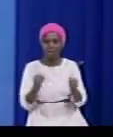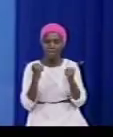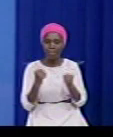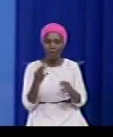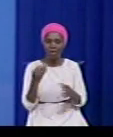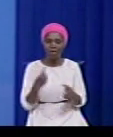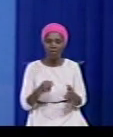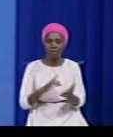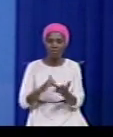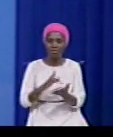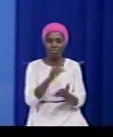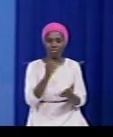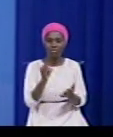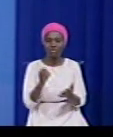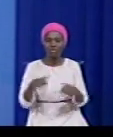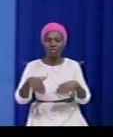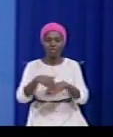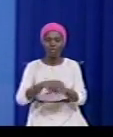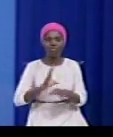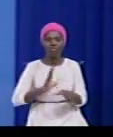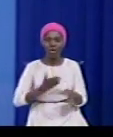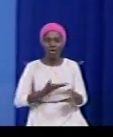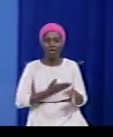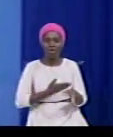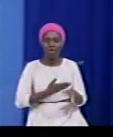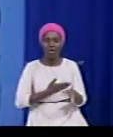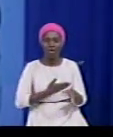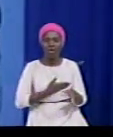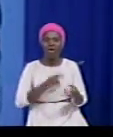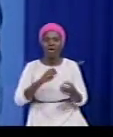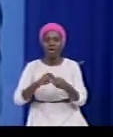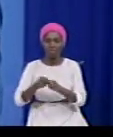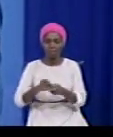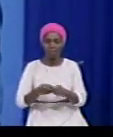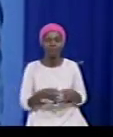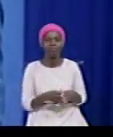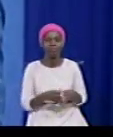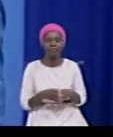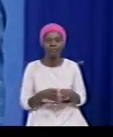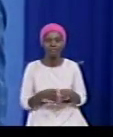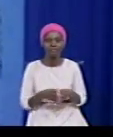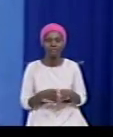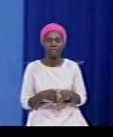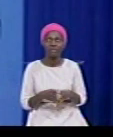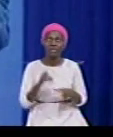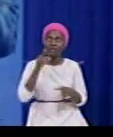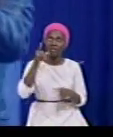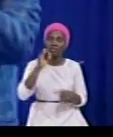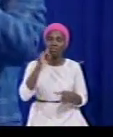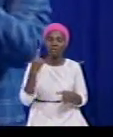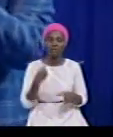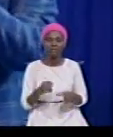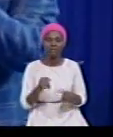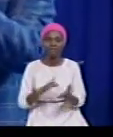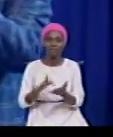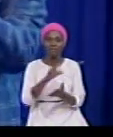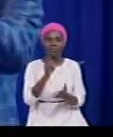over our afflictions. He is the glorious one, is the mighty one, is the one that cannot